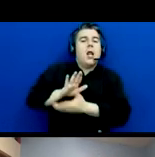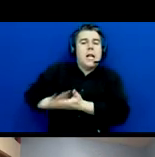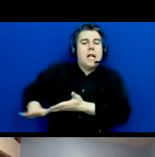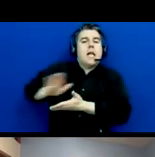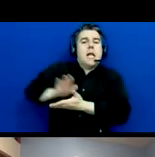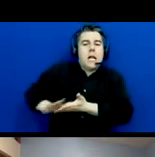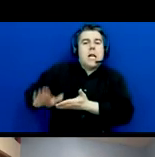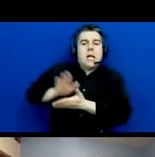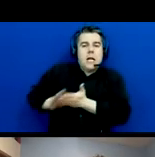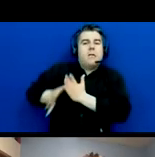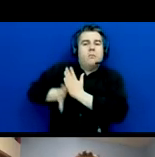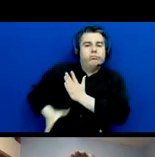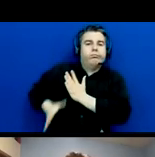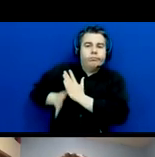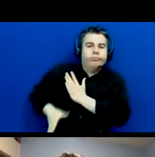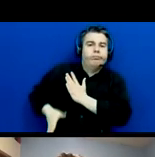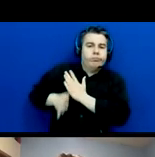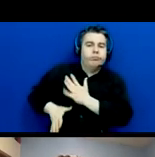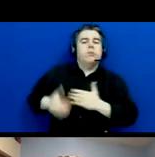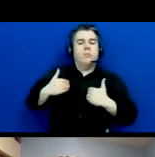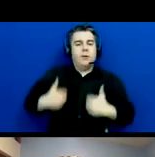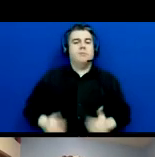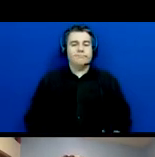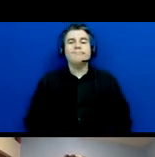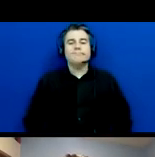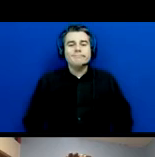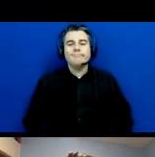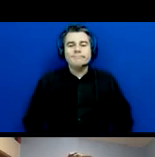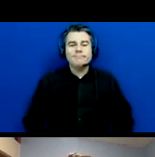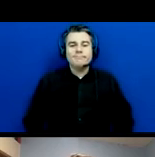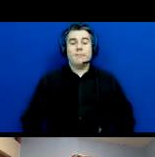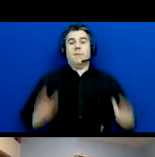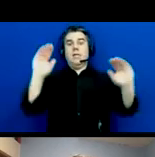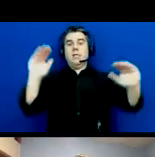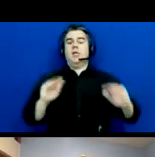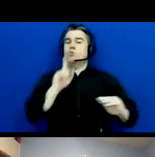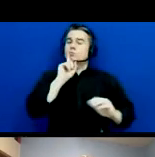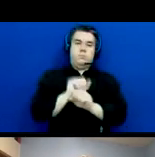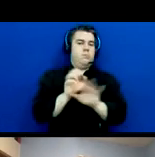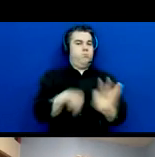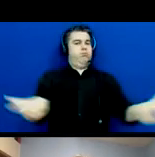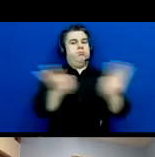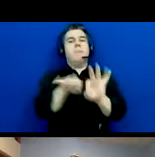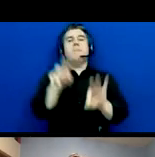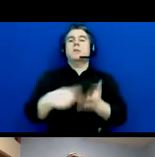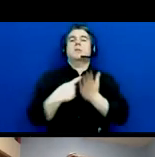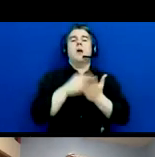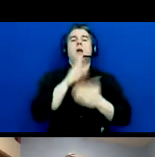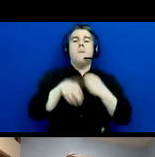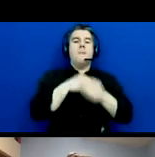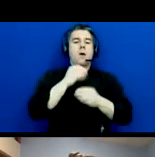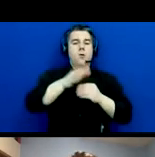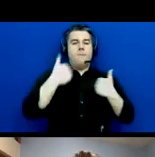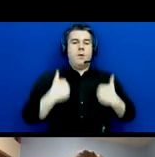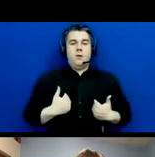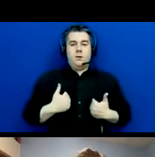and toxins that are building up in your body. Okay, next, super important. We have to talk about your body not